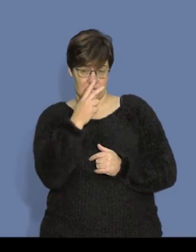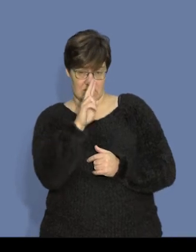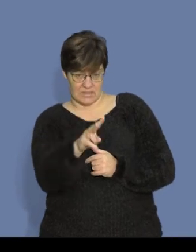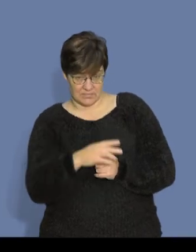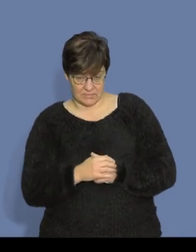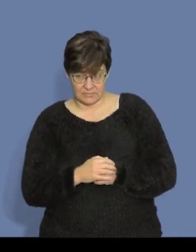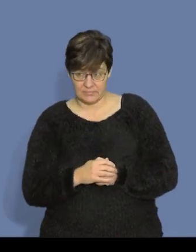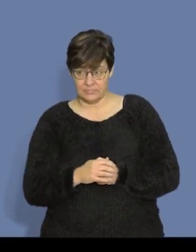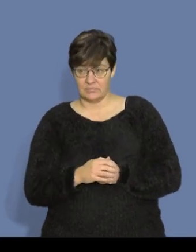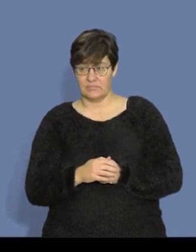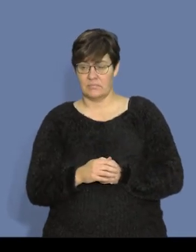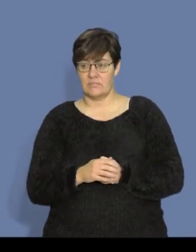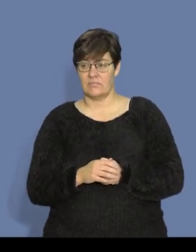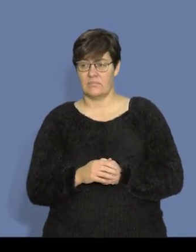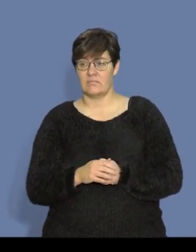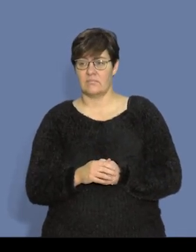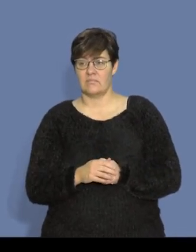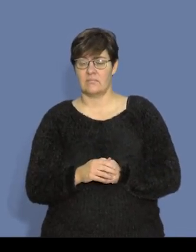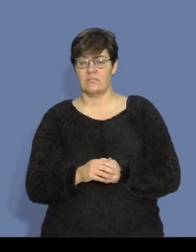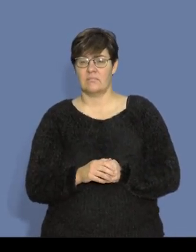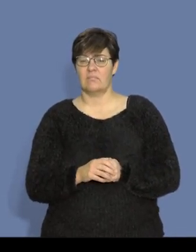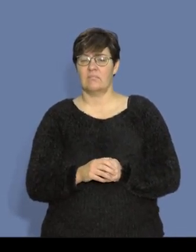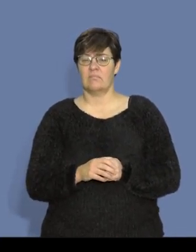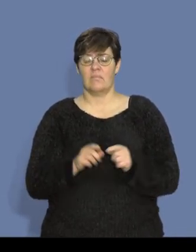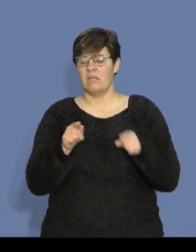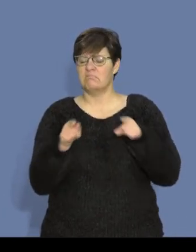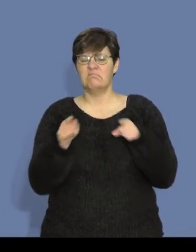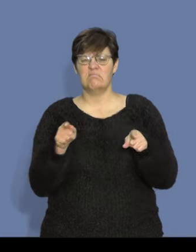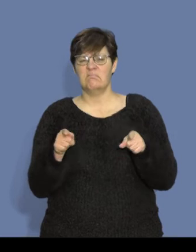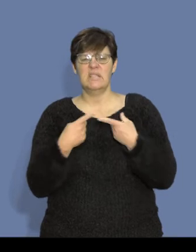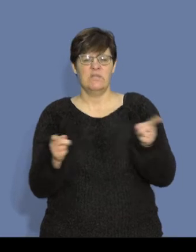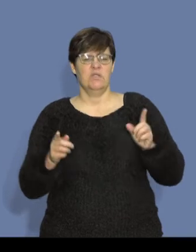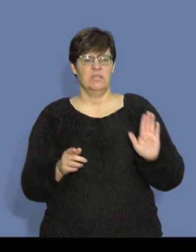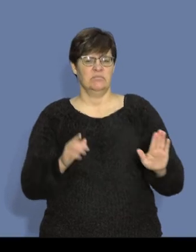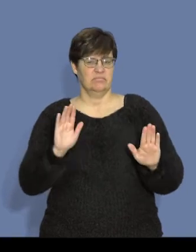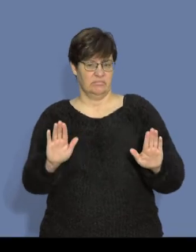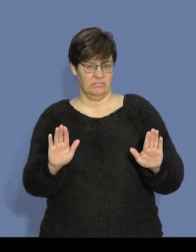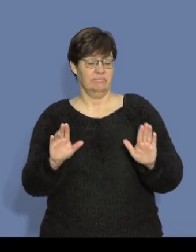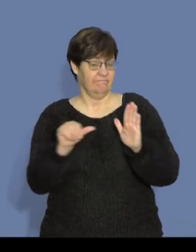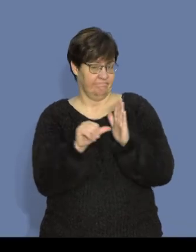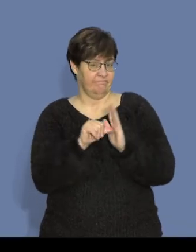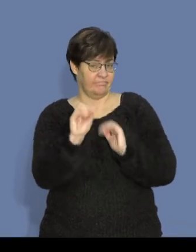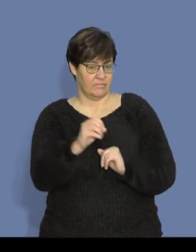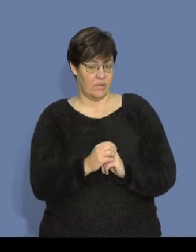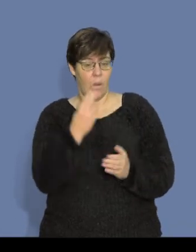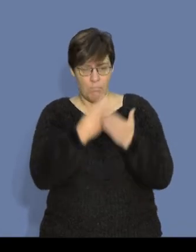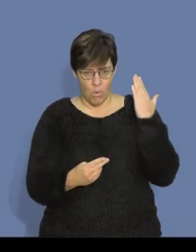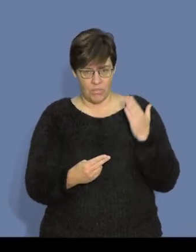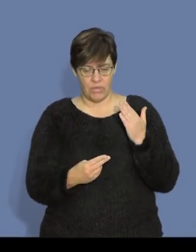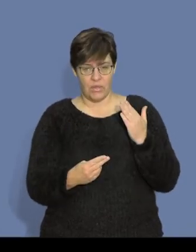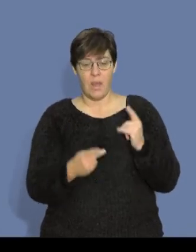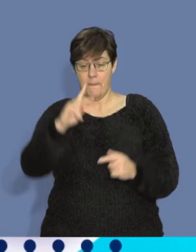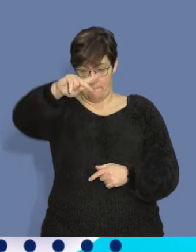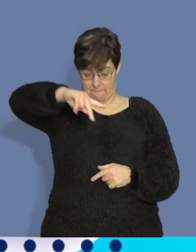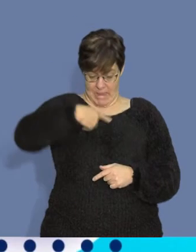amount. There we go. So the difference between the two calculations is important. Both of them are output